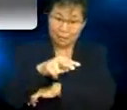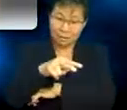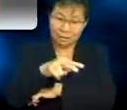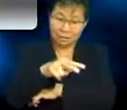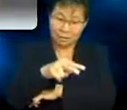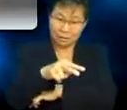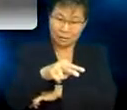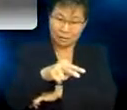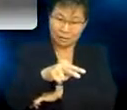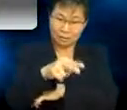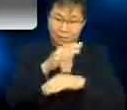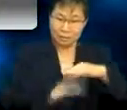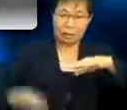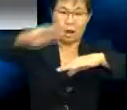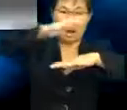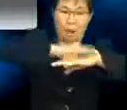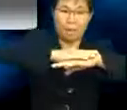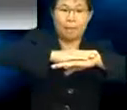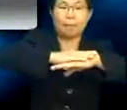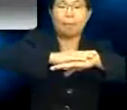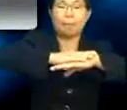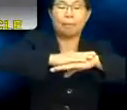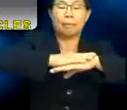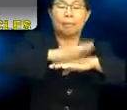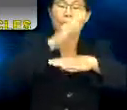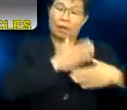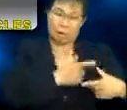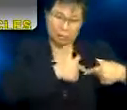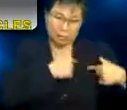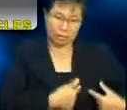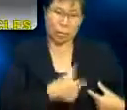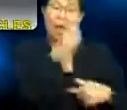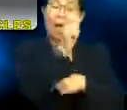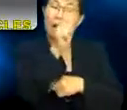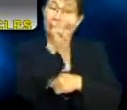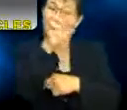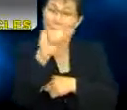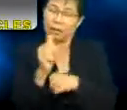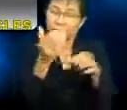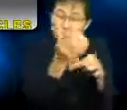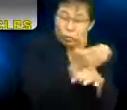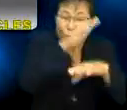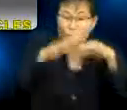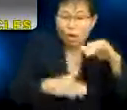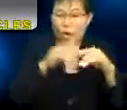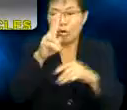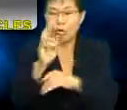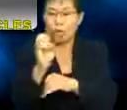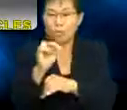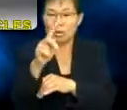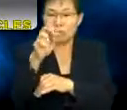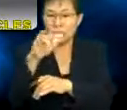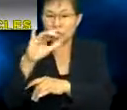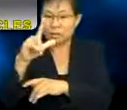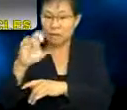can see that the atriums are in the upper part of the heart. Both the atrium are smaller than